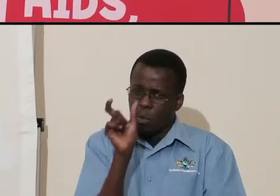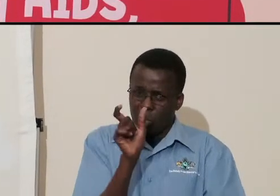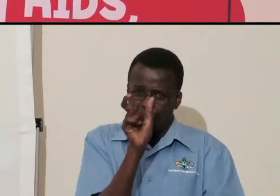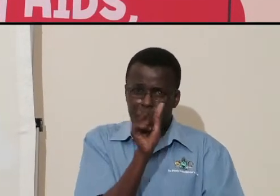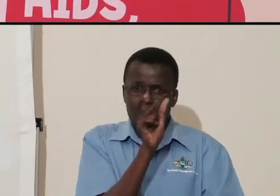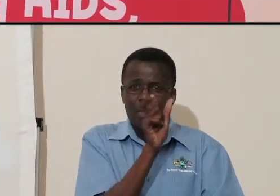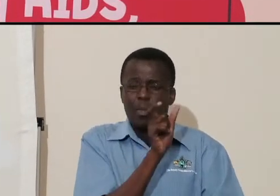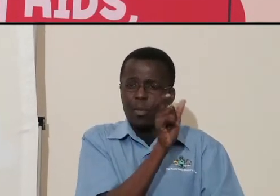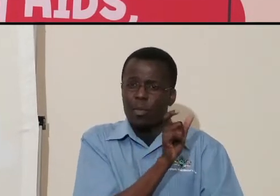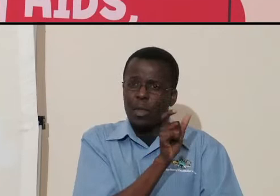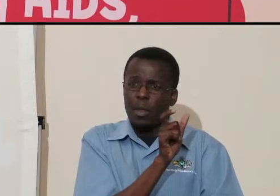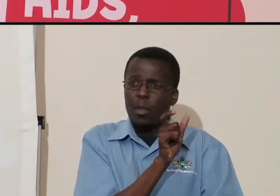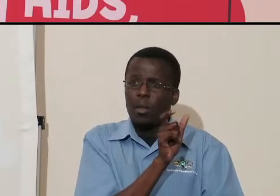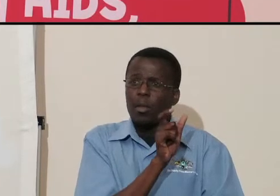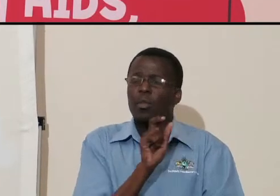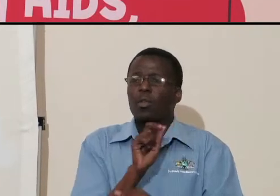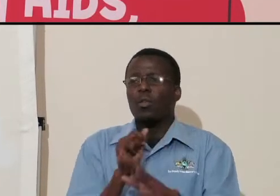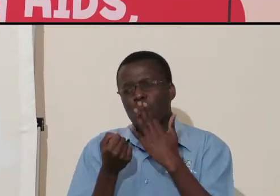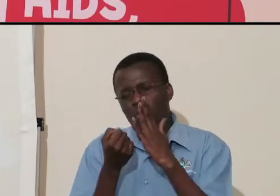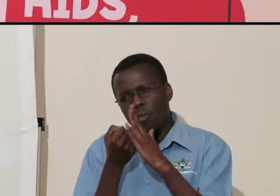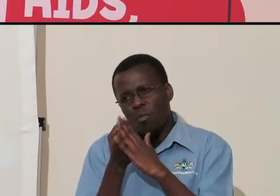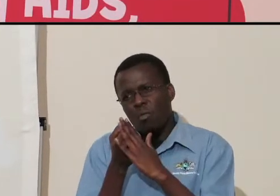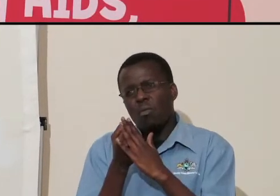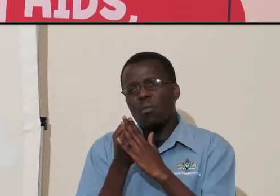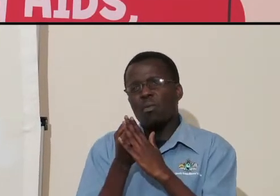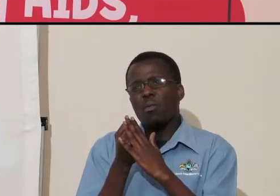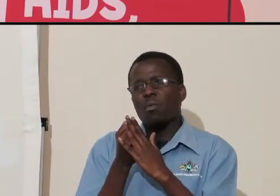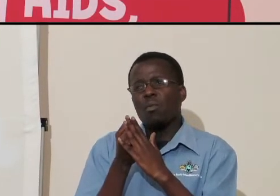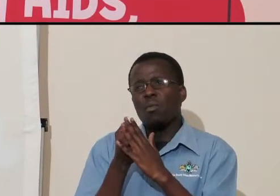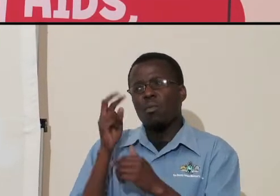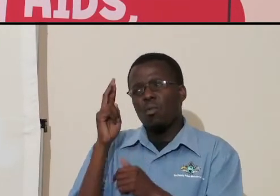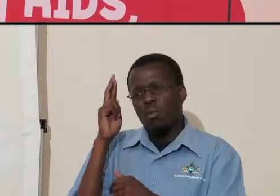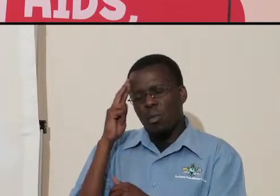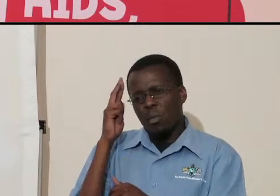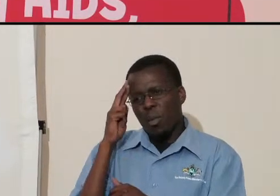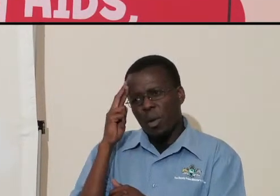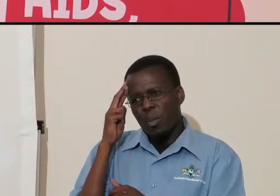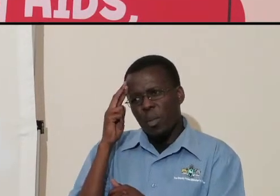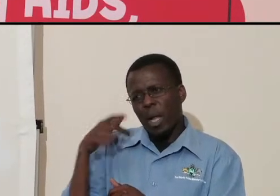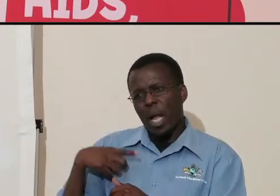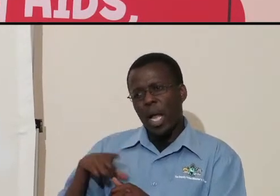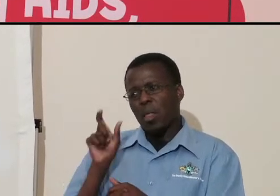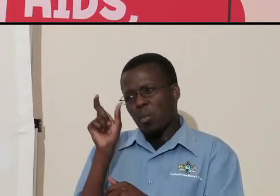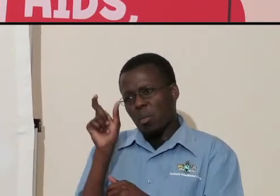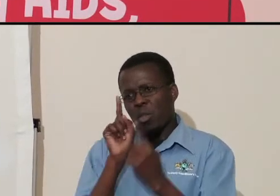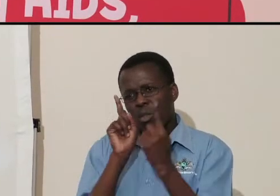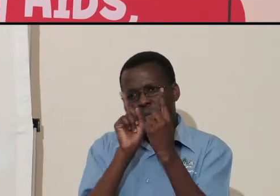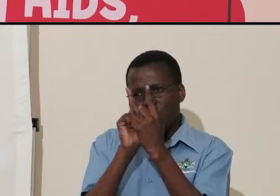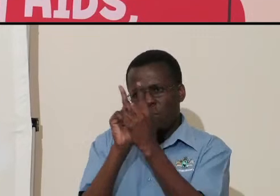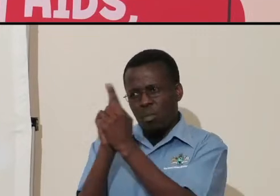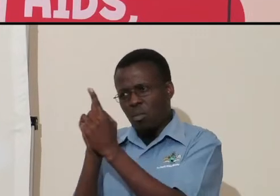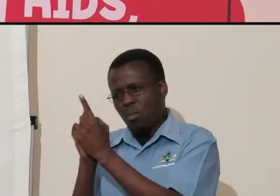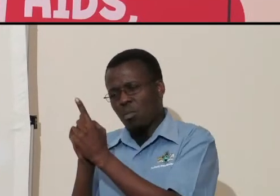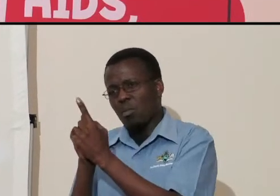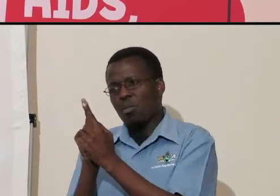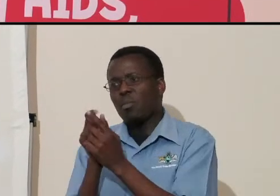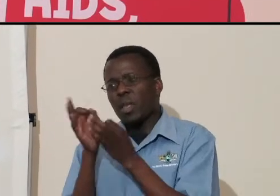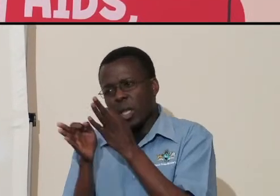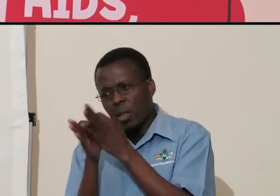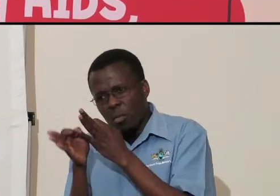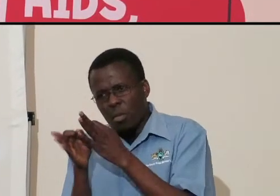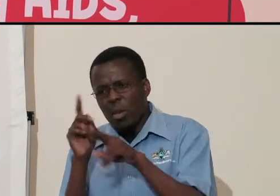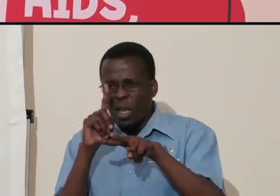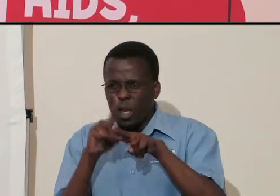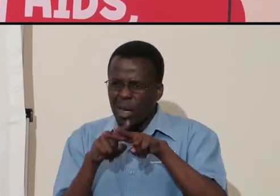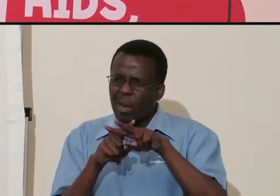us to remind whosoever we come across that HIV still matters, and